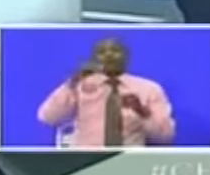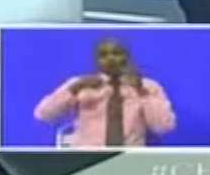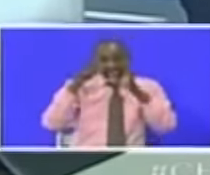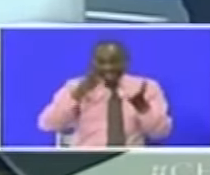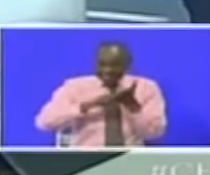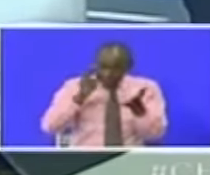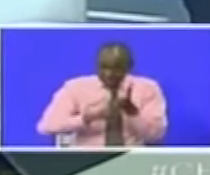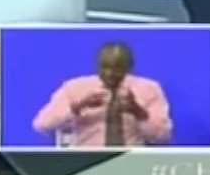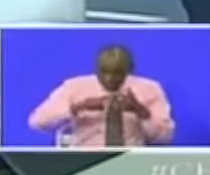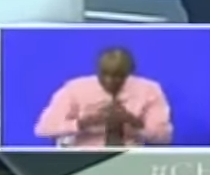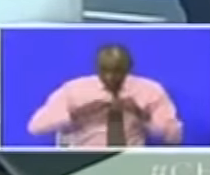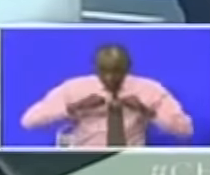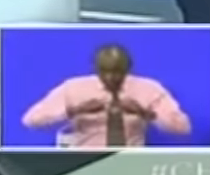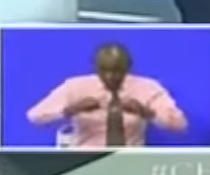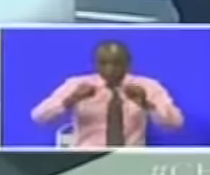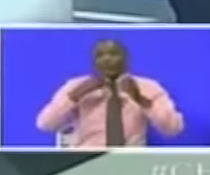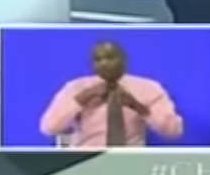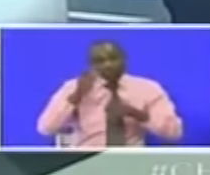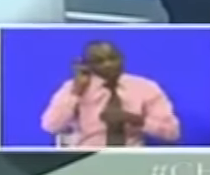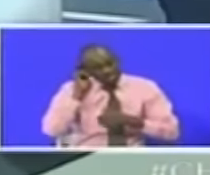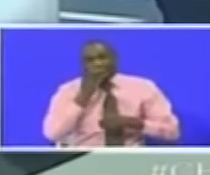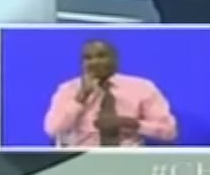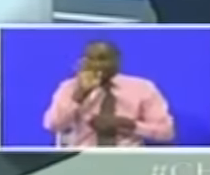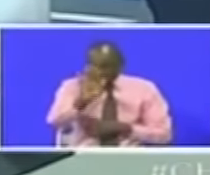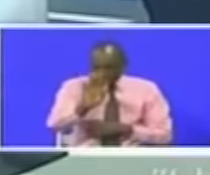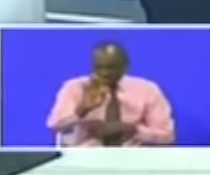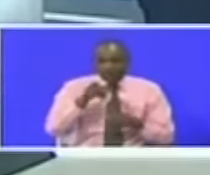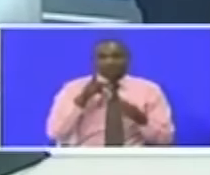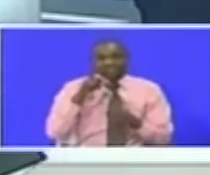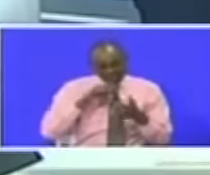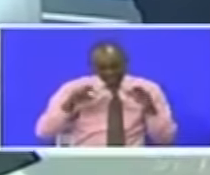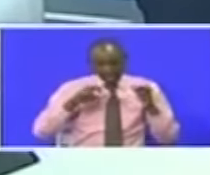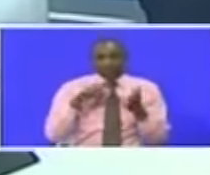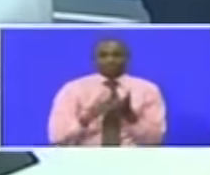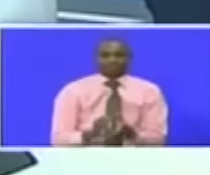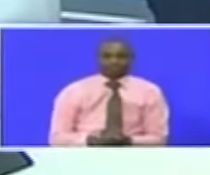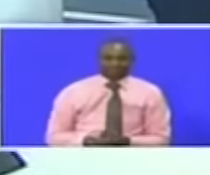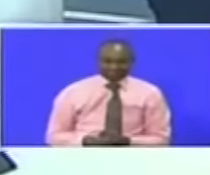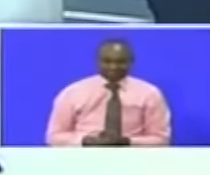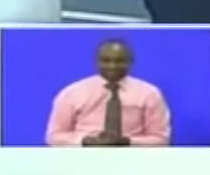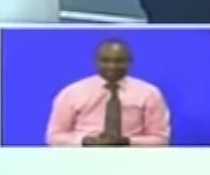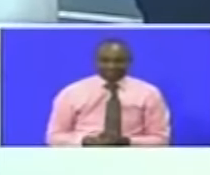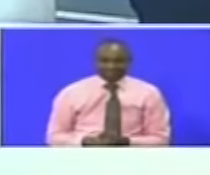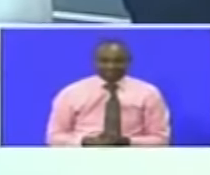exercise is continuous, and we're looking forward to your feedback right here on Checkpoint.